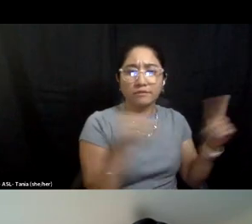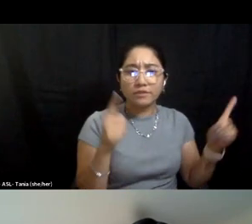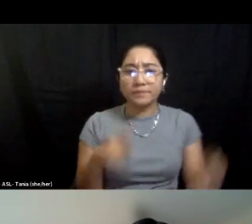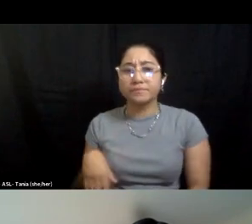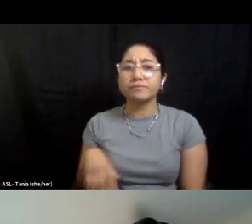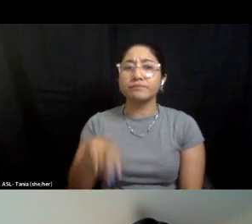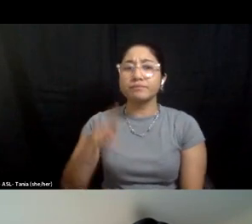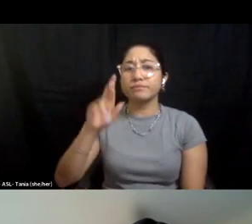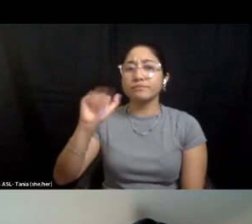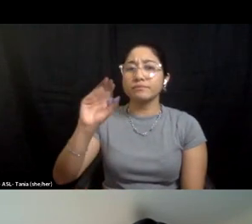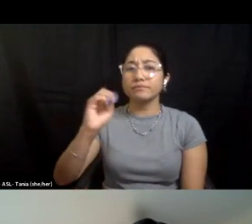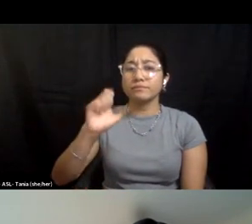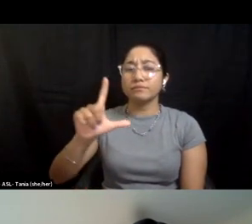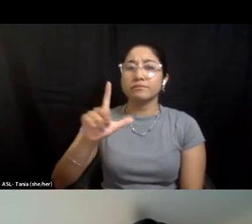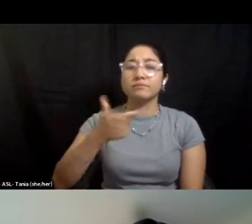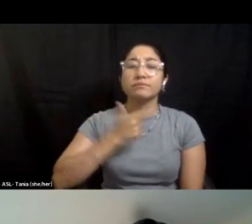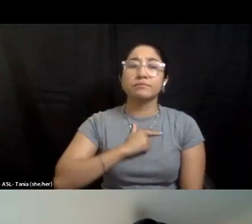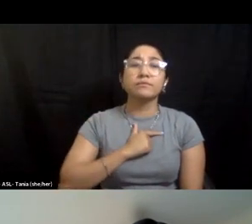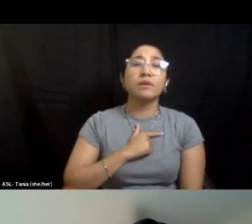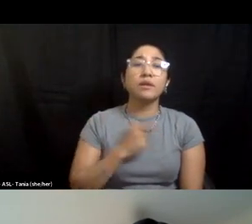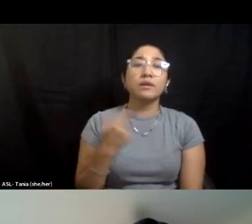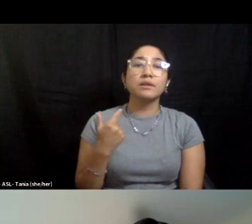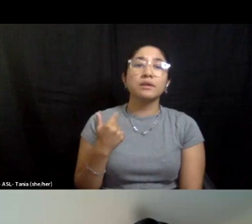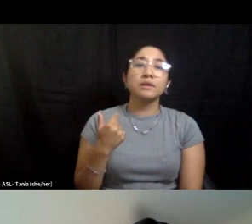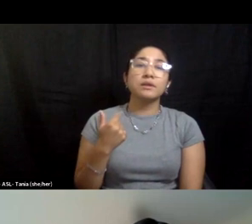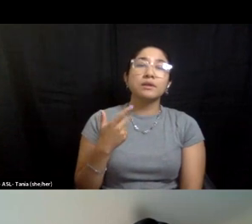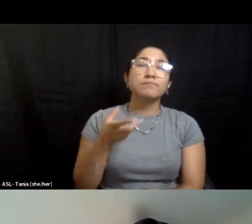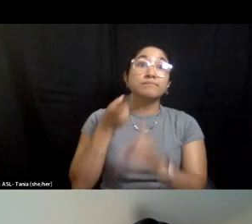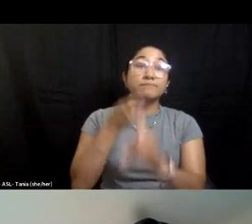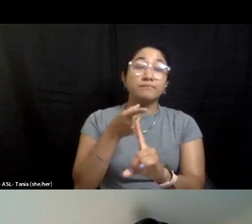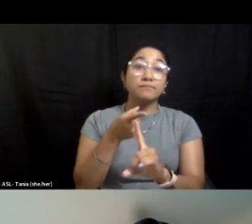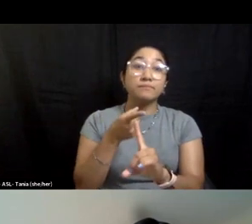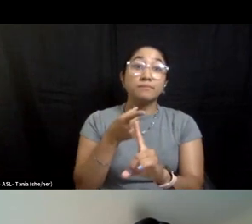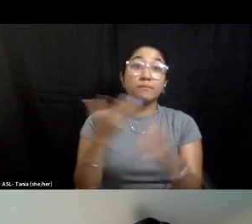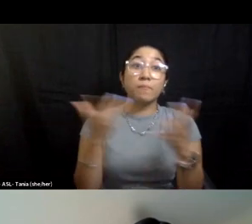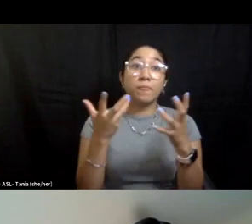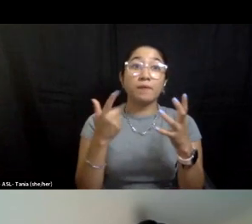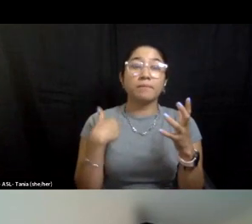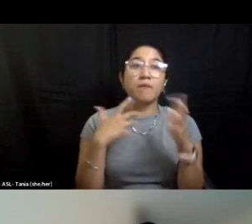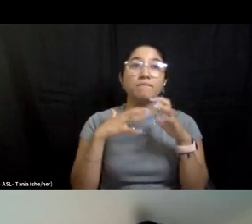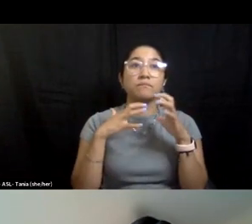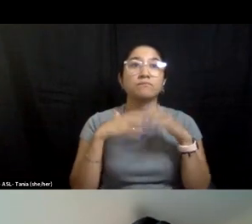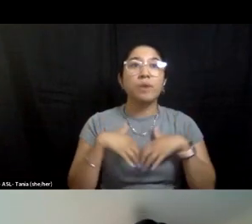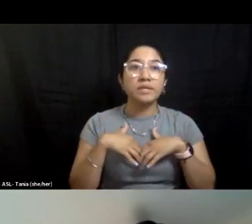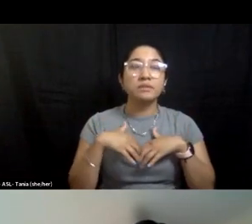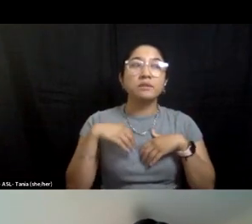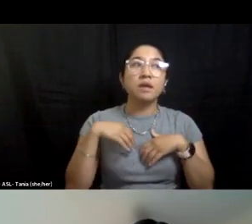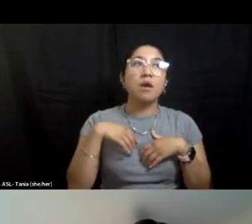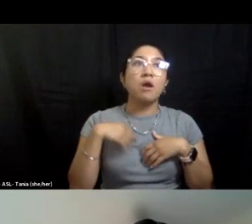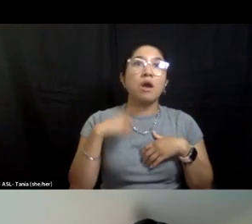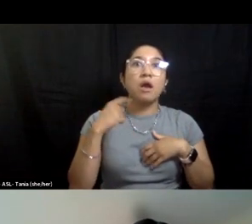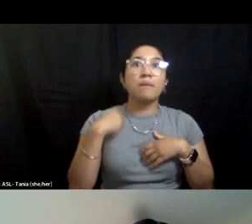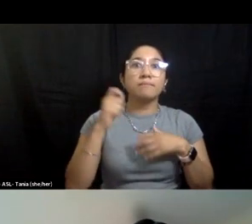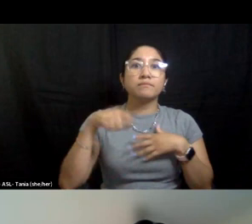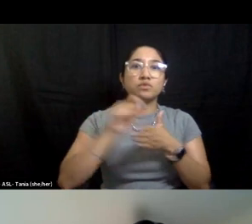I got really tired of, so the very specific thing that happened was I kind of had a breakdown where I had to play, I was in Streetcar Named